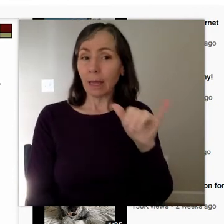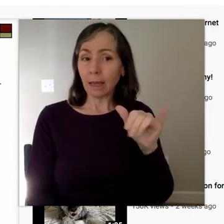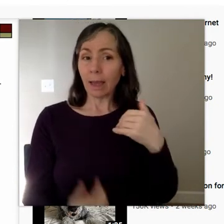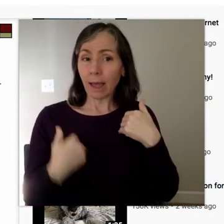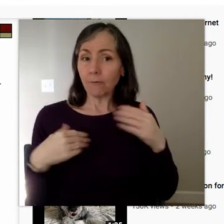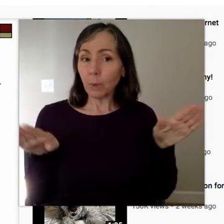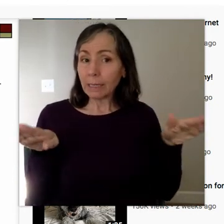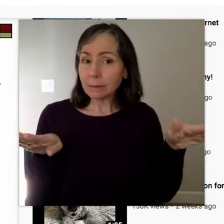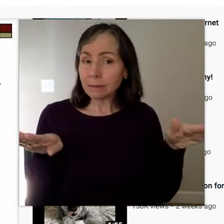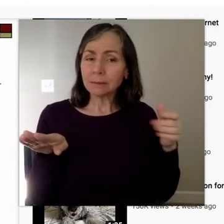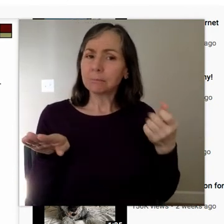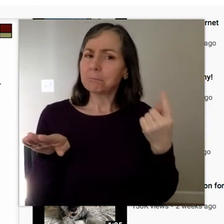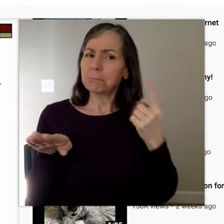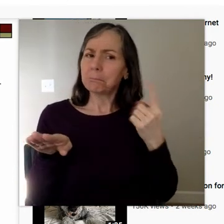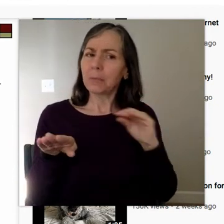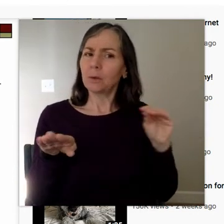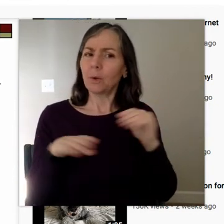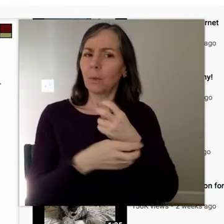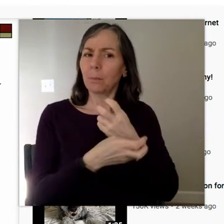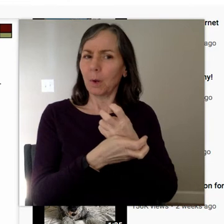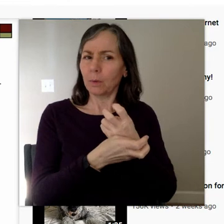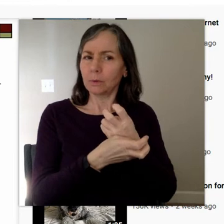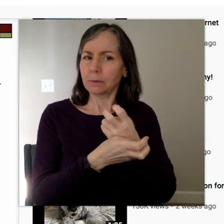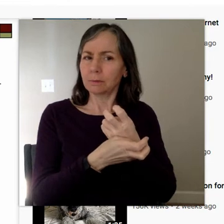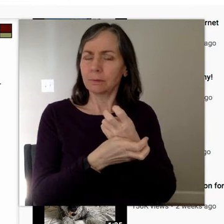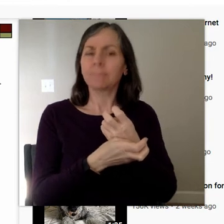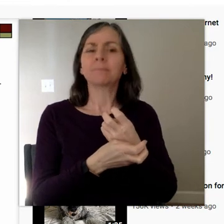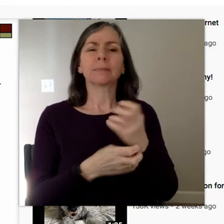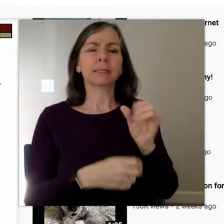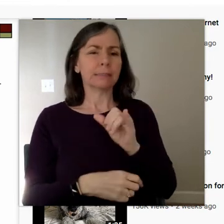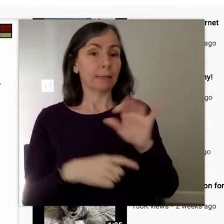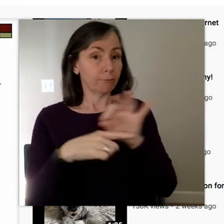So they have the same function, but really different